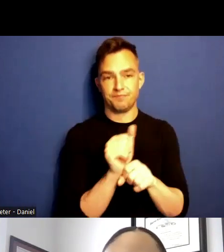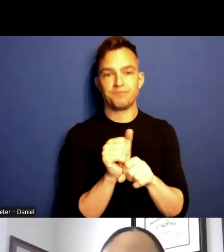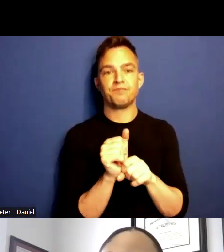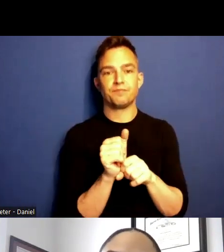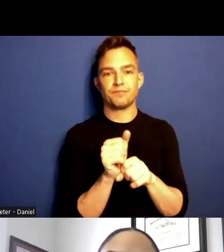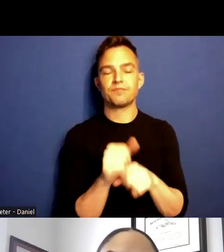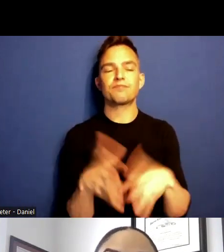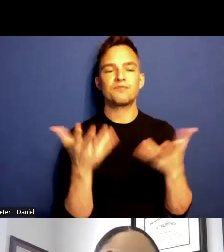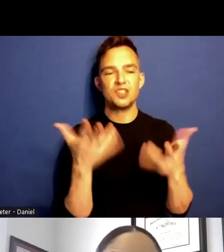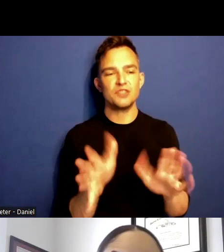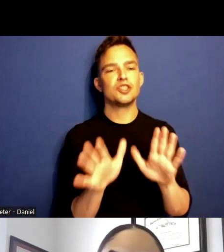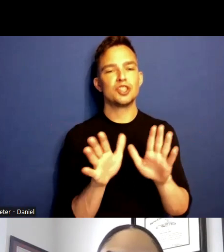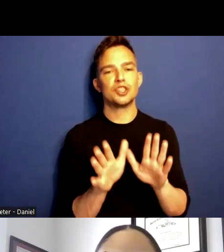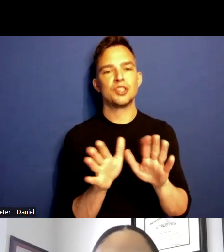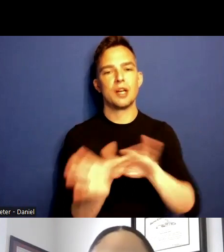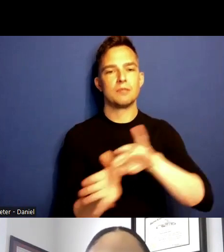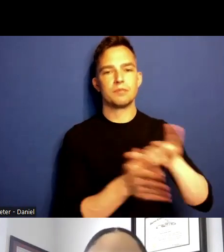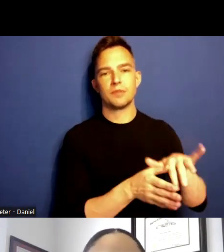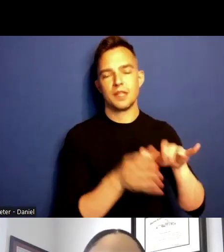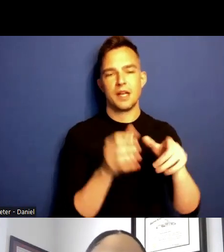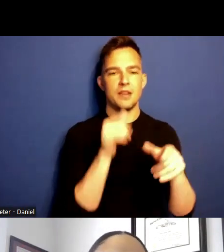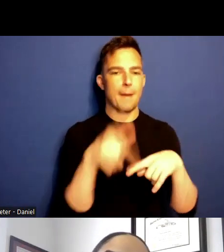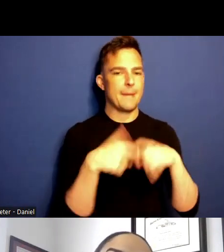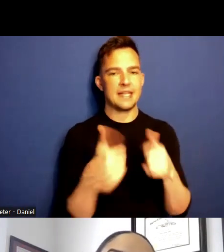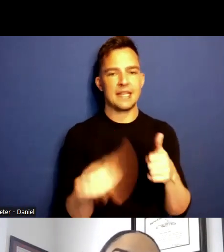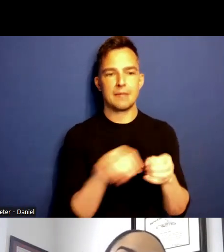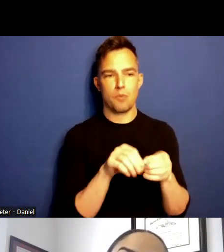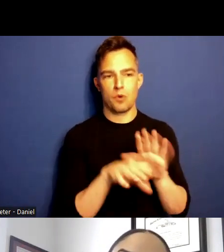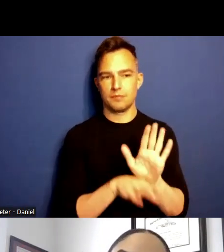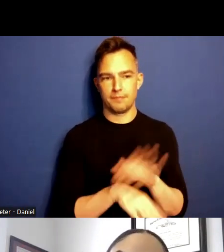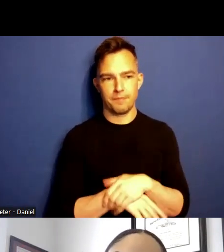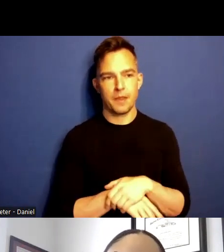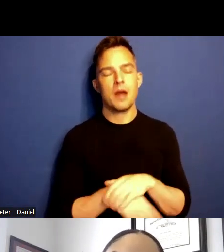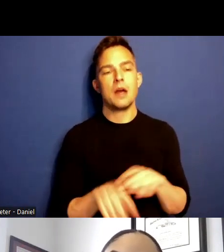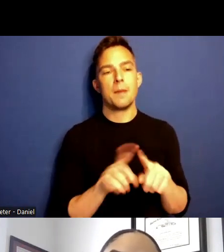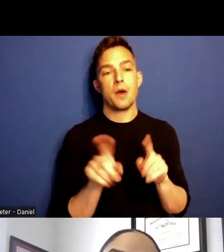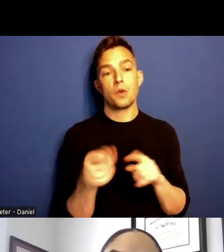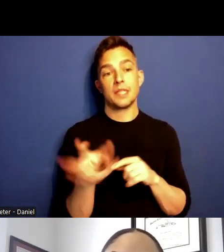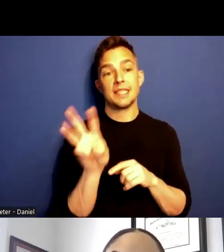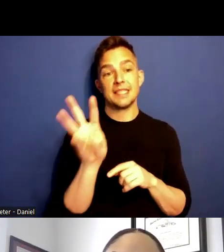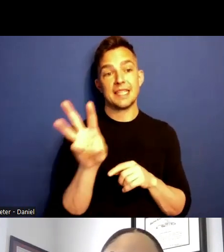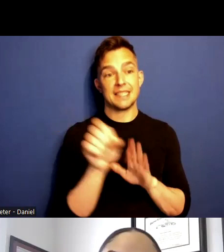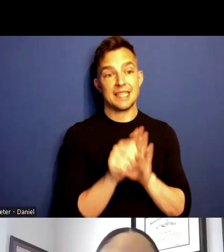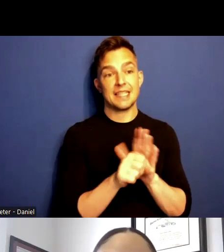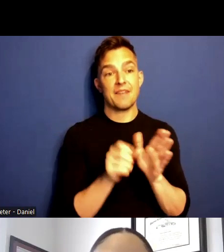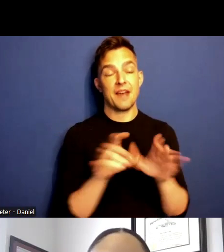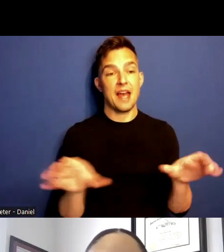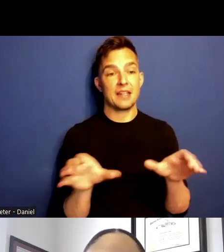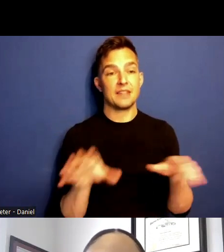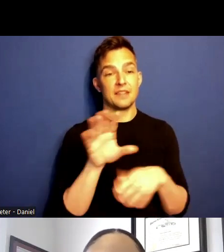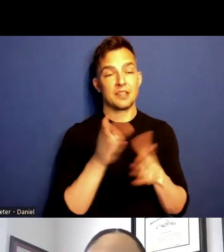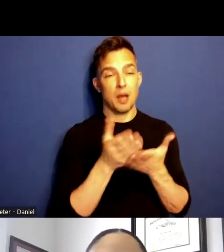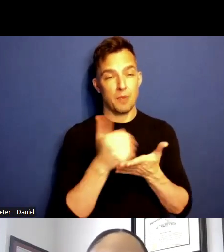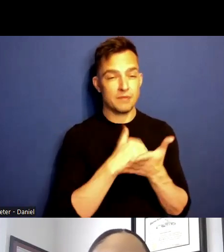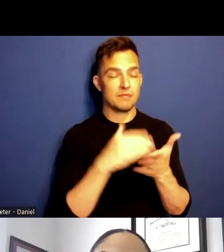legislative session and the measures are no longer pending. Although only 6 states have enacted comprehensive 988